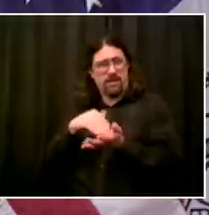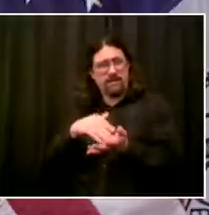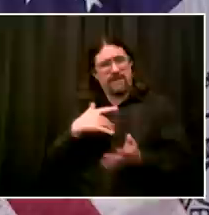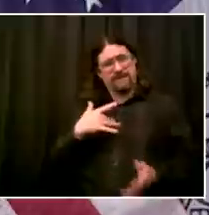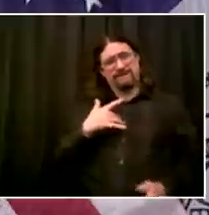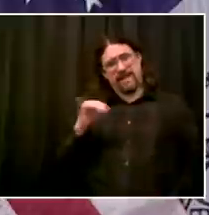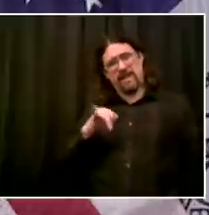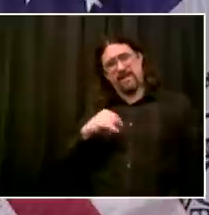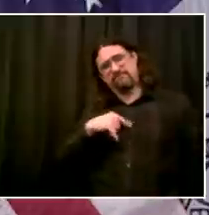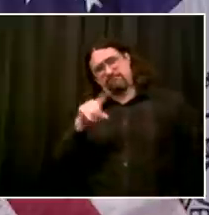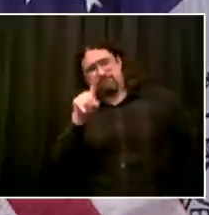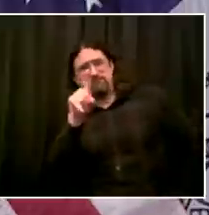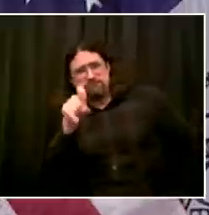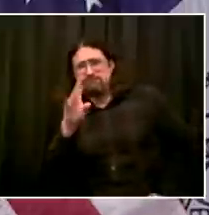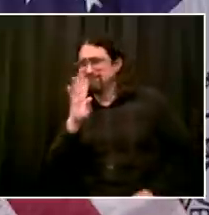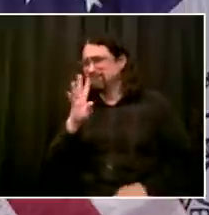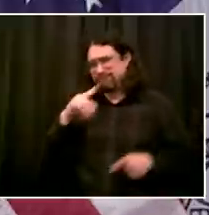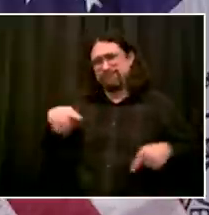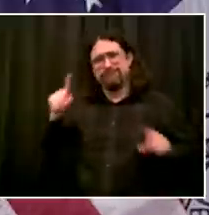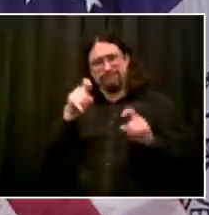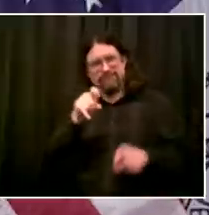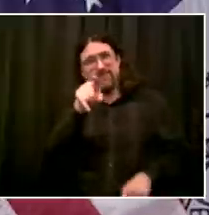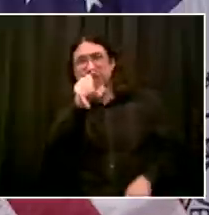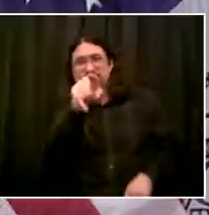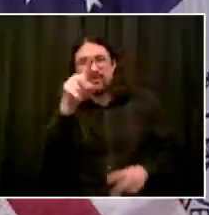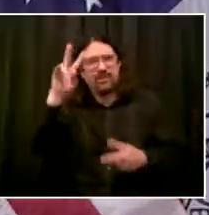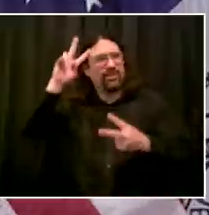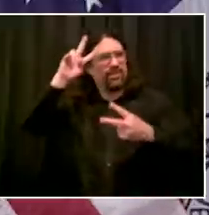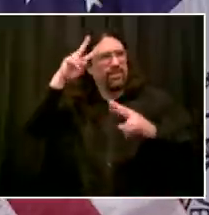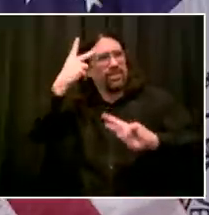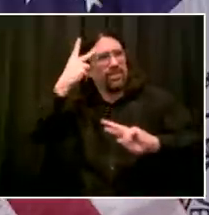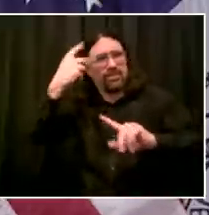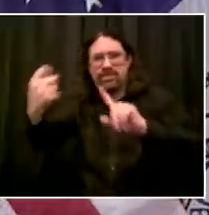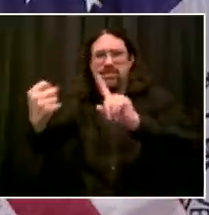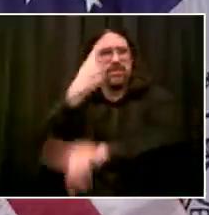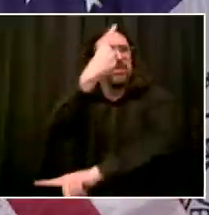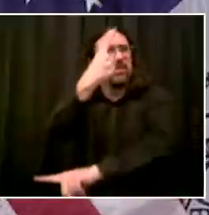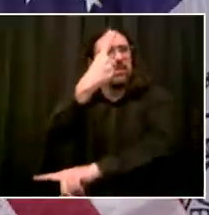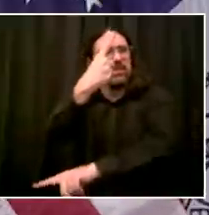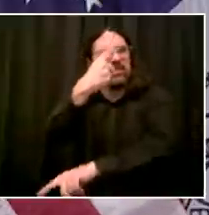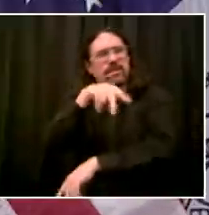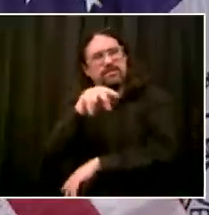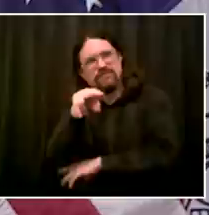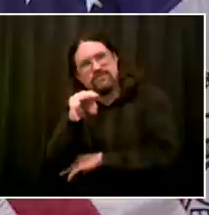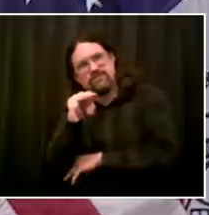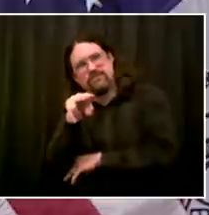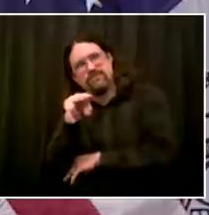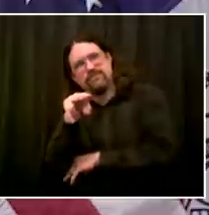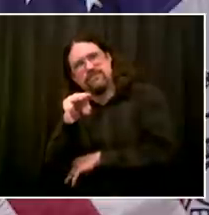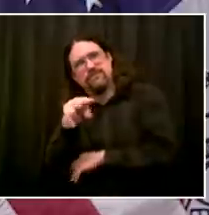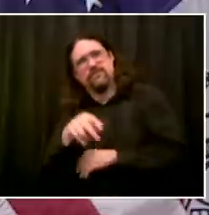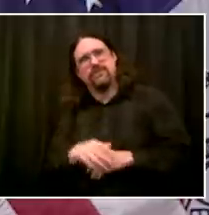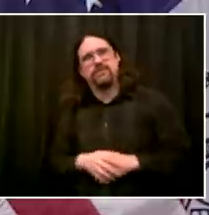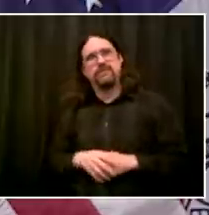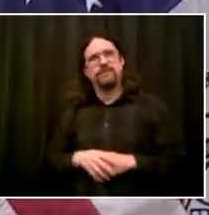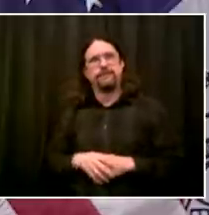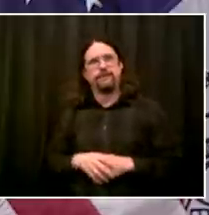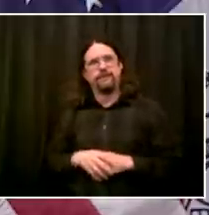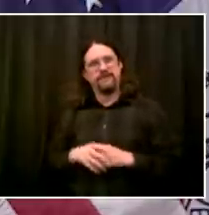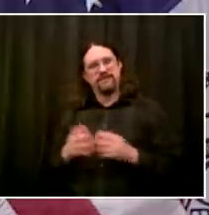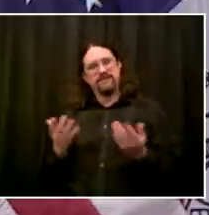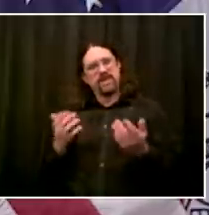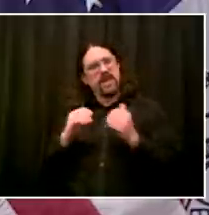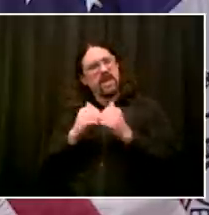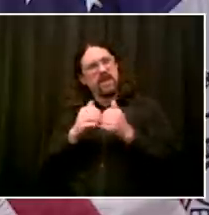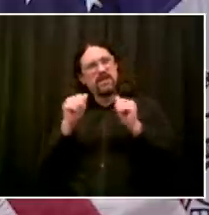that we can resolve this with your office. Thank you, Henry. Let me just say on that, and then if you have a question